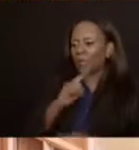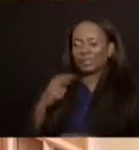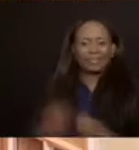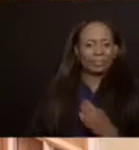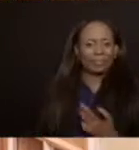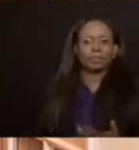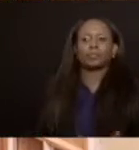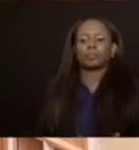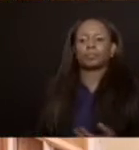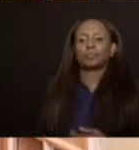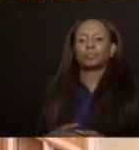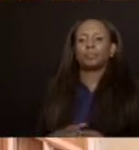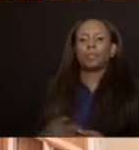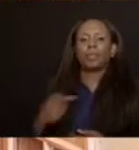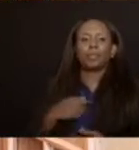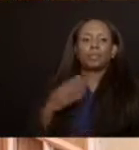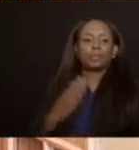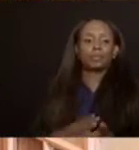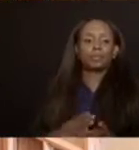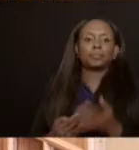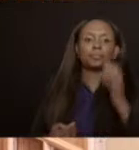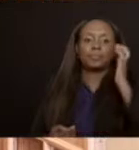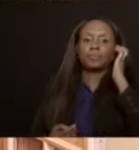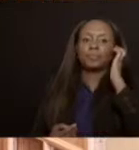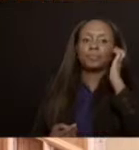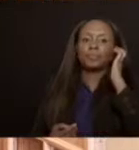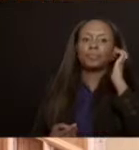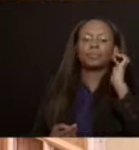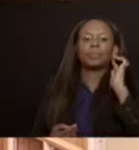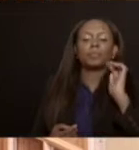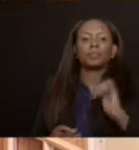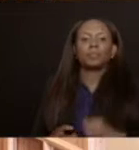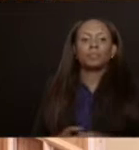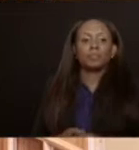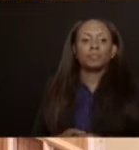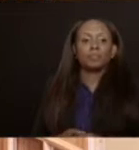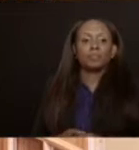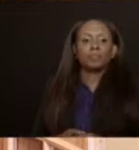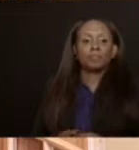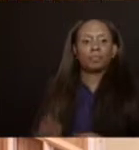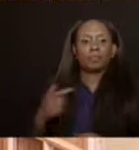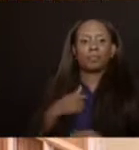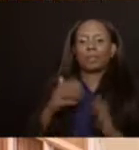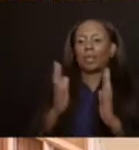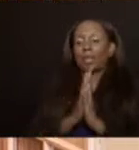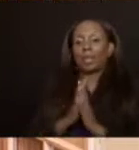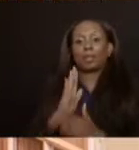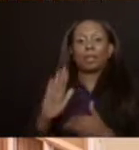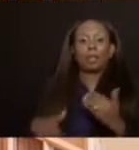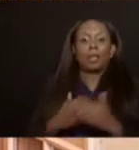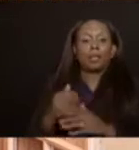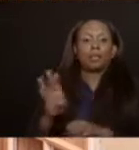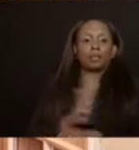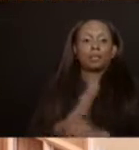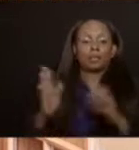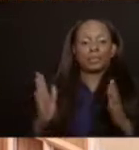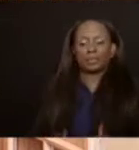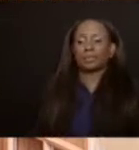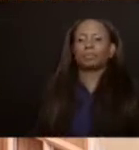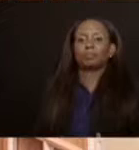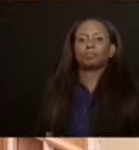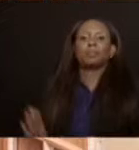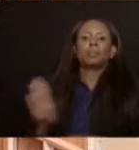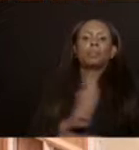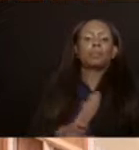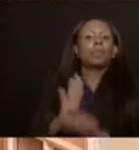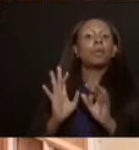difficult. So my friends, I'll stop at this stage, but believe you me, I ask all Barbadians to recognize that this country is